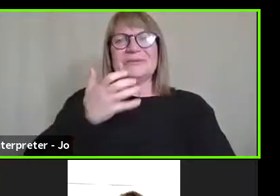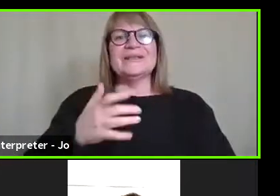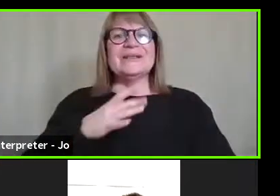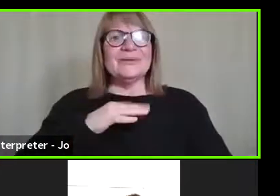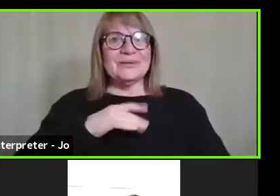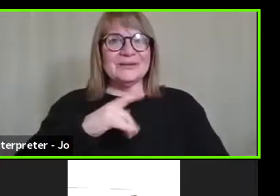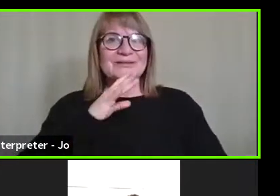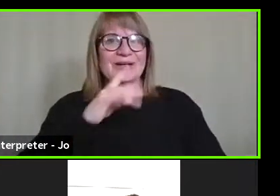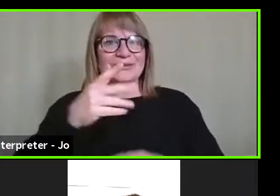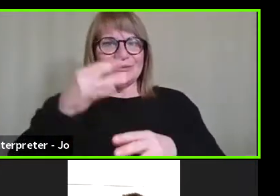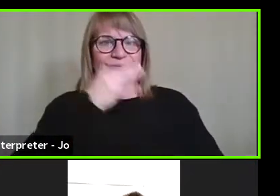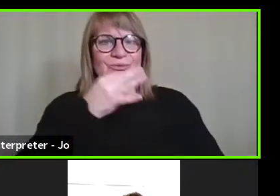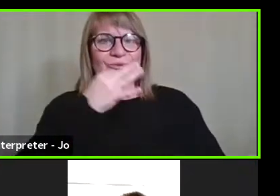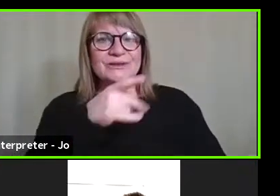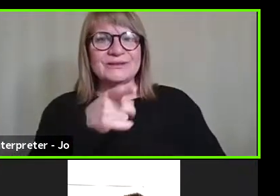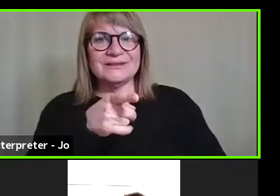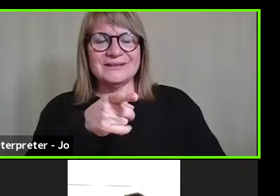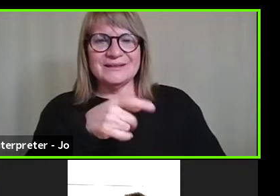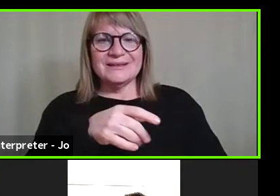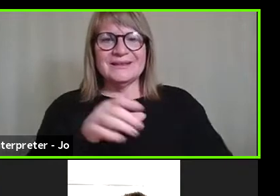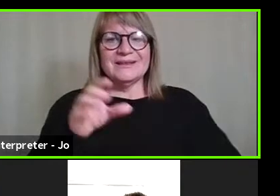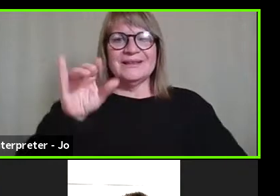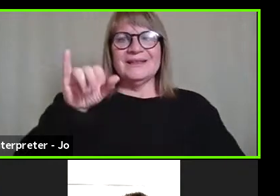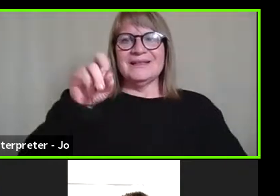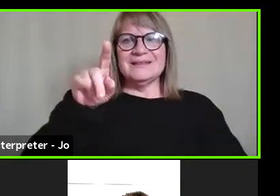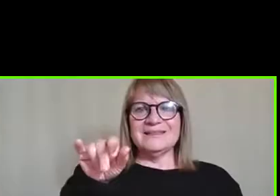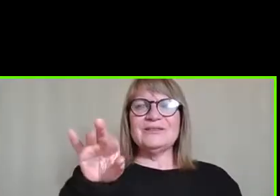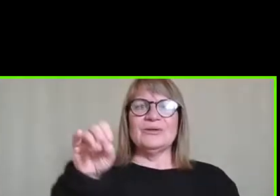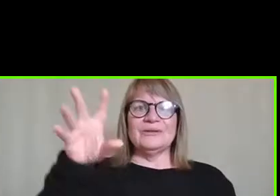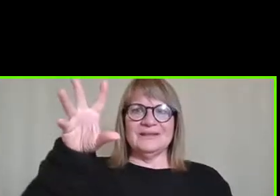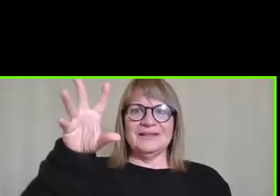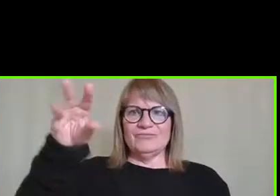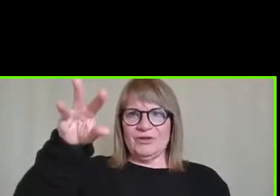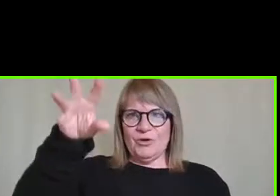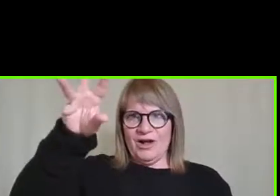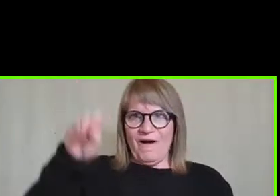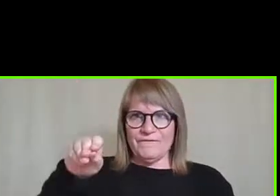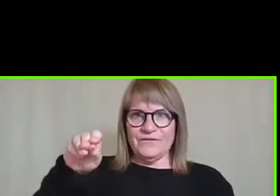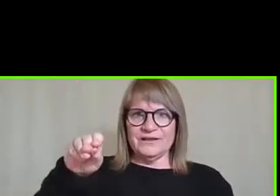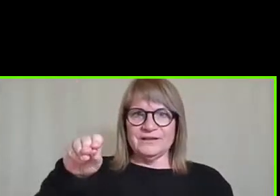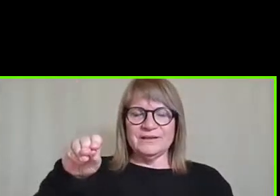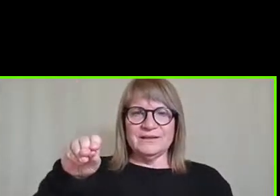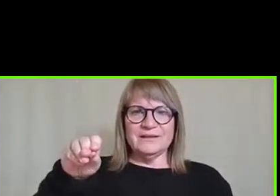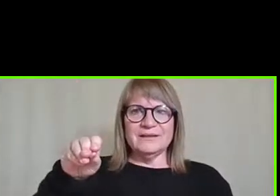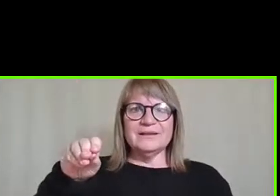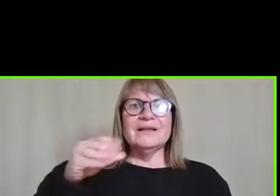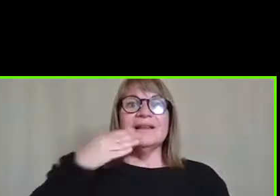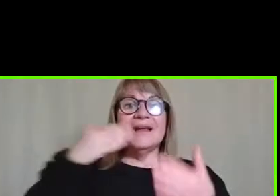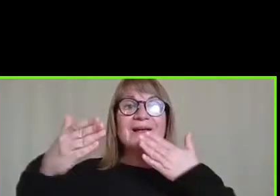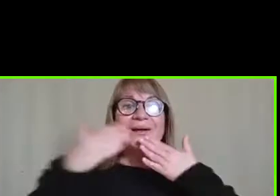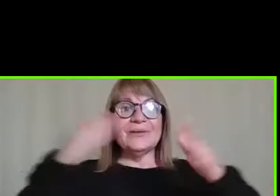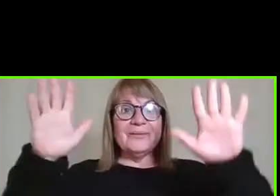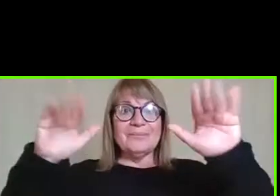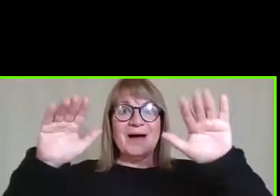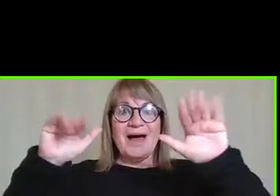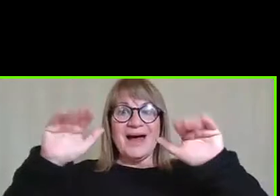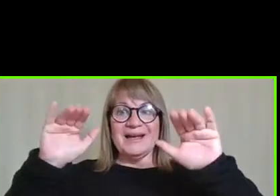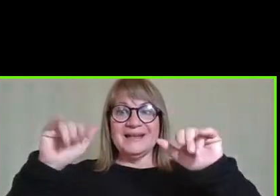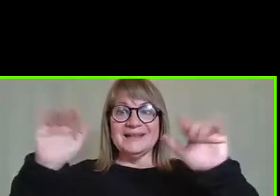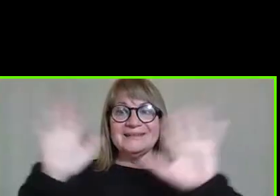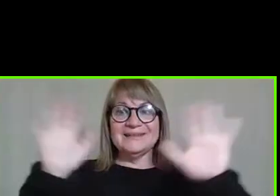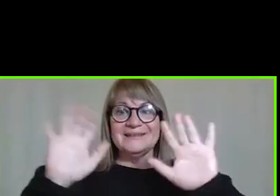to you very soon you can probably turn off the recording that would be good and the live the youtube thanks everybody bye thank